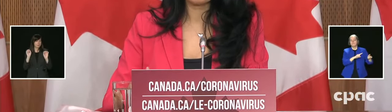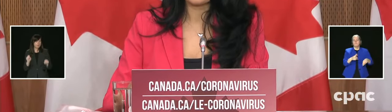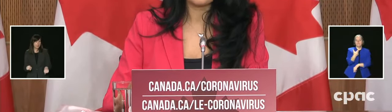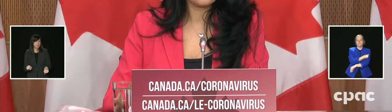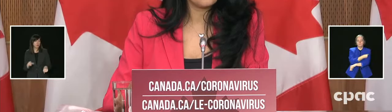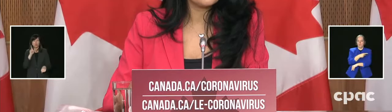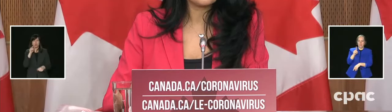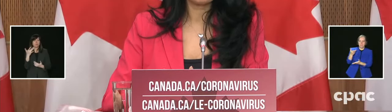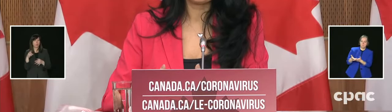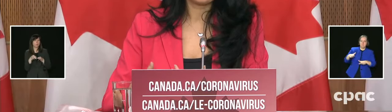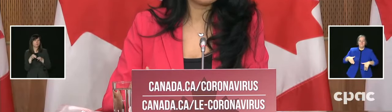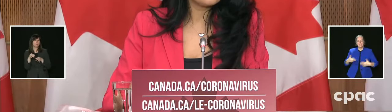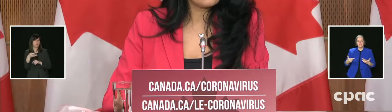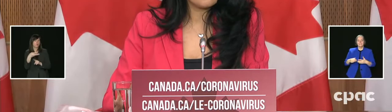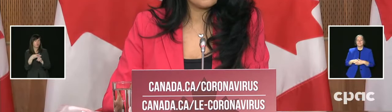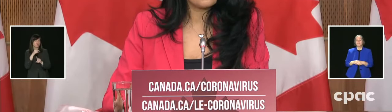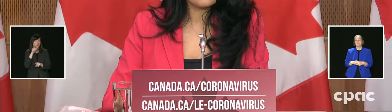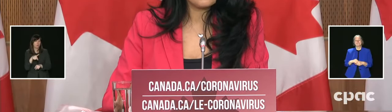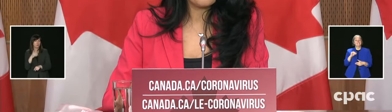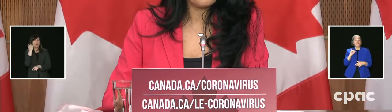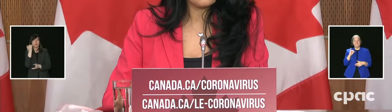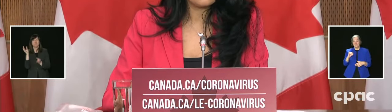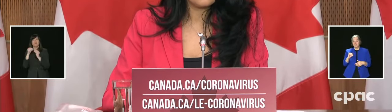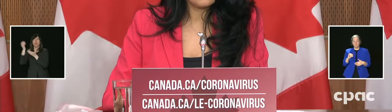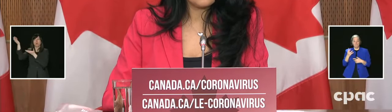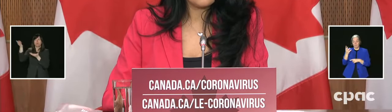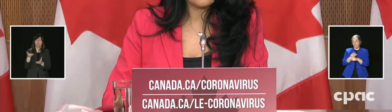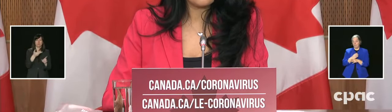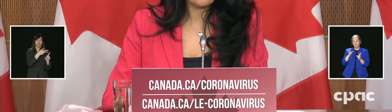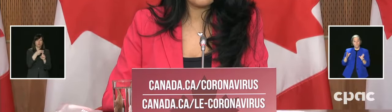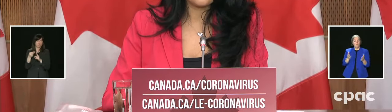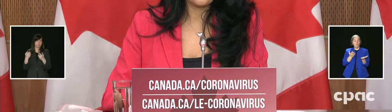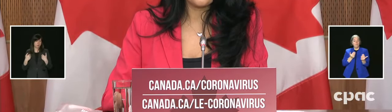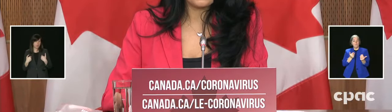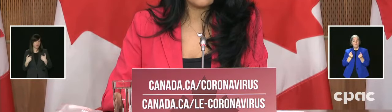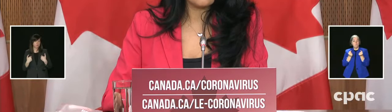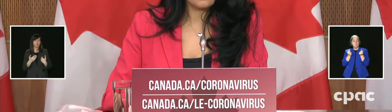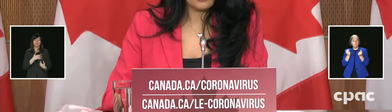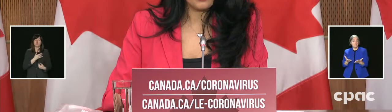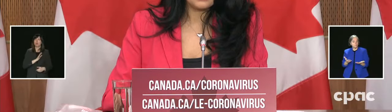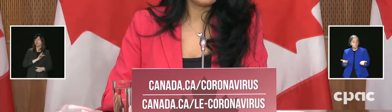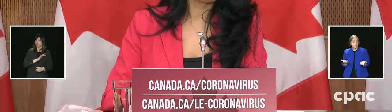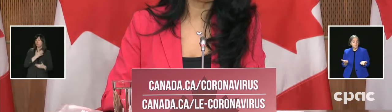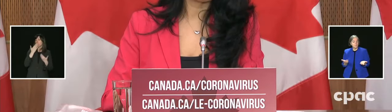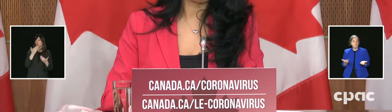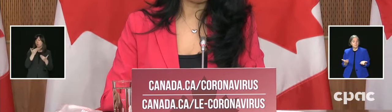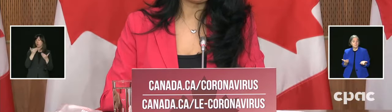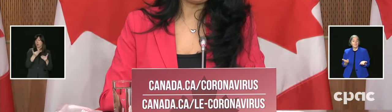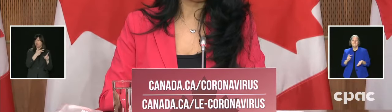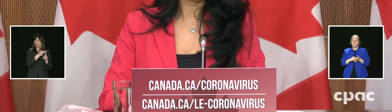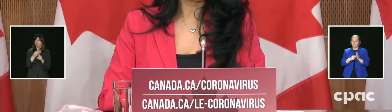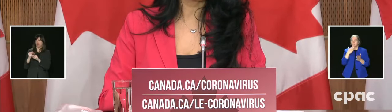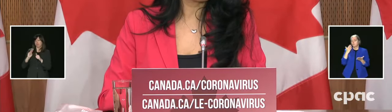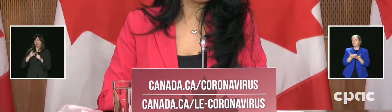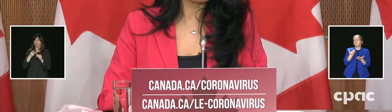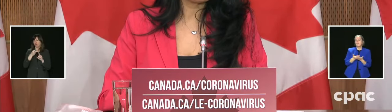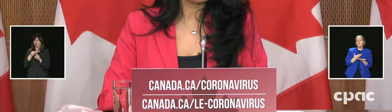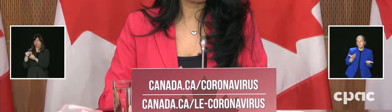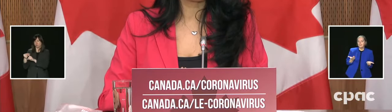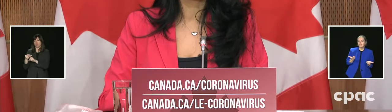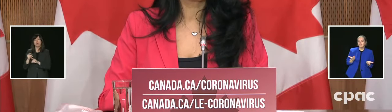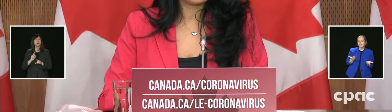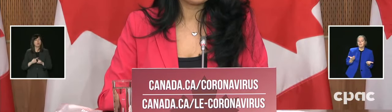If the supply opens up, I would suggest that would be a really good thing to do. But I think it's really